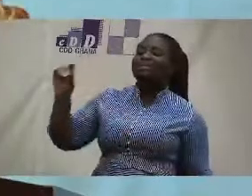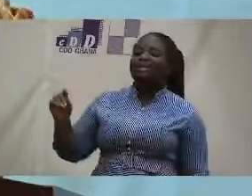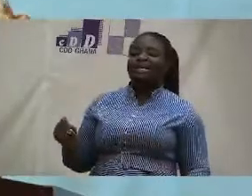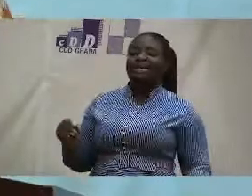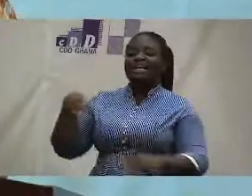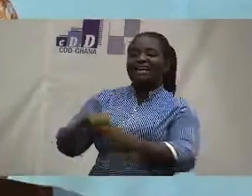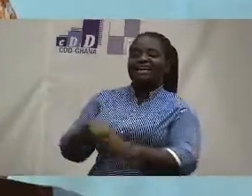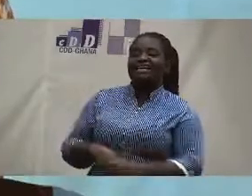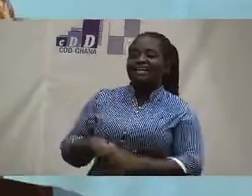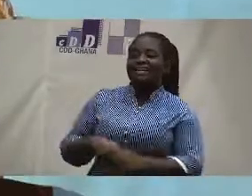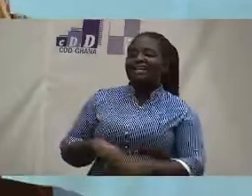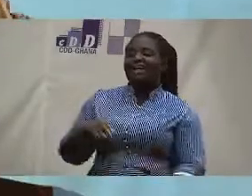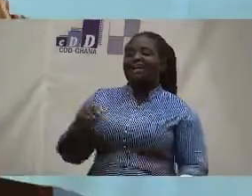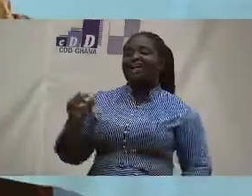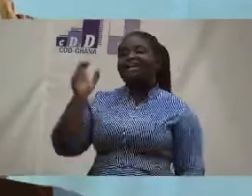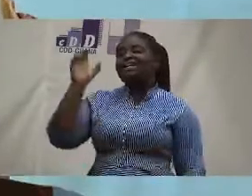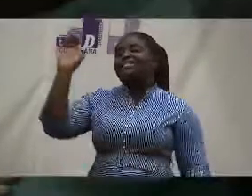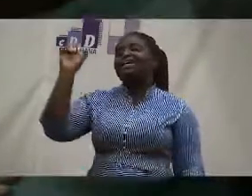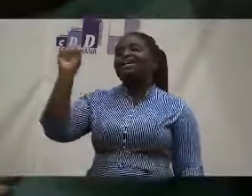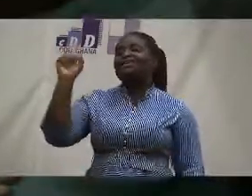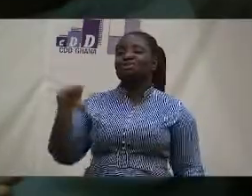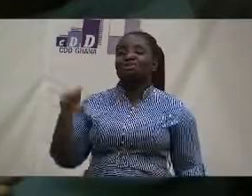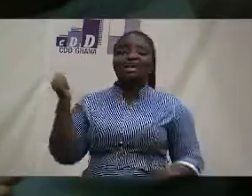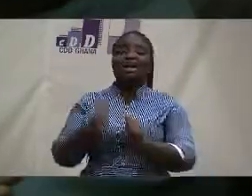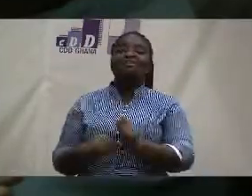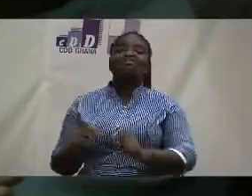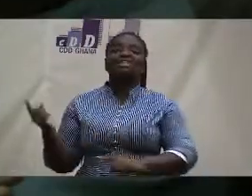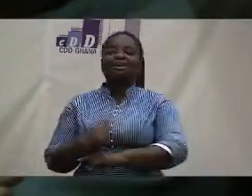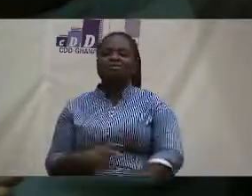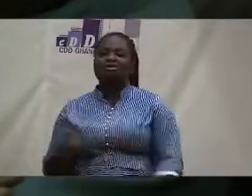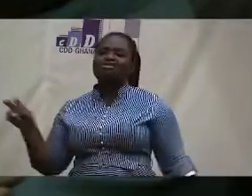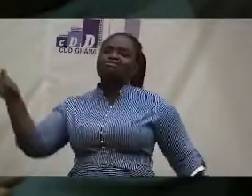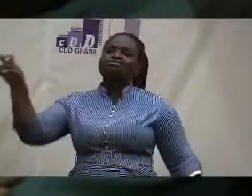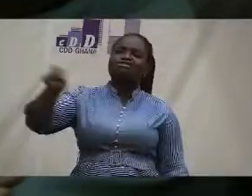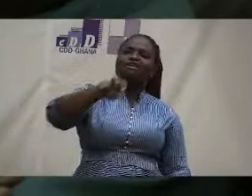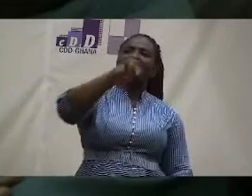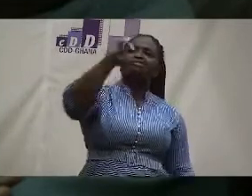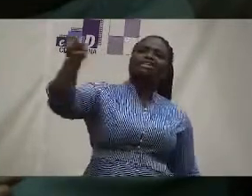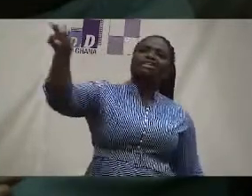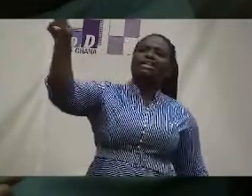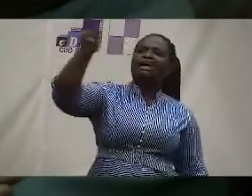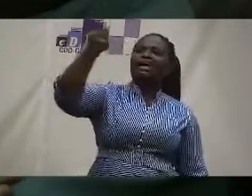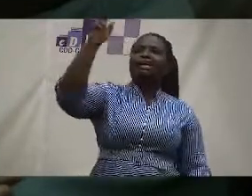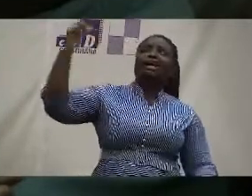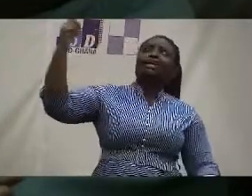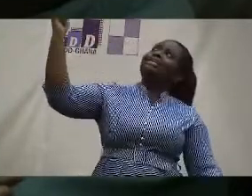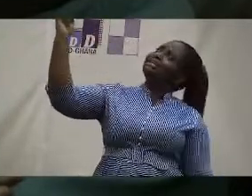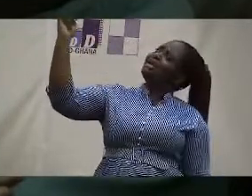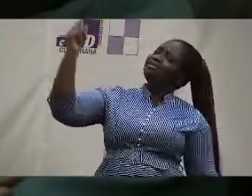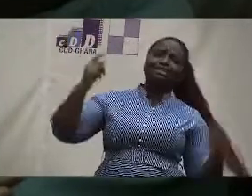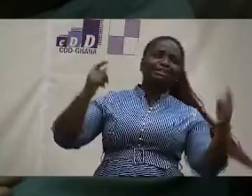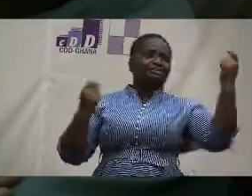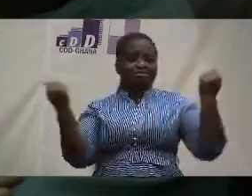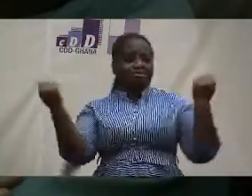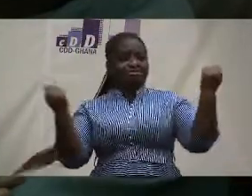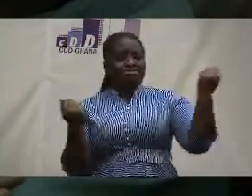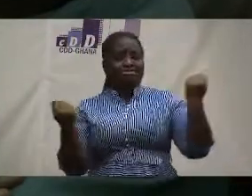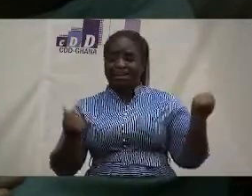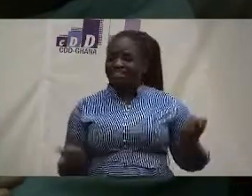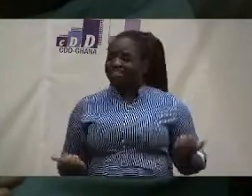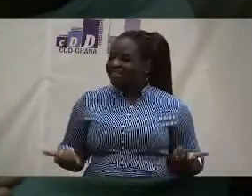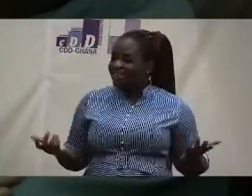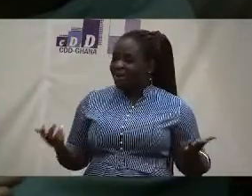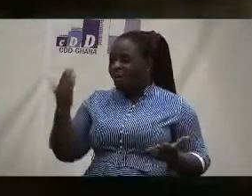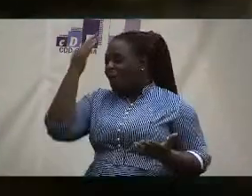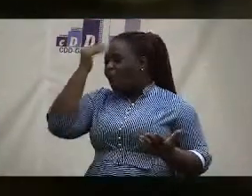be a politician. Because every day you'll be traveling all over the world, you'll be taking selfies, and you'll be driving in four-wheel drive.